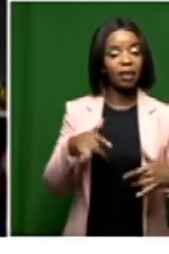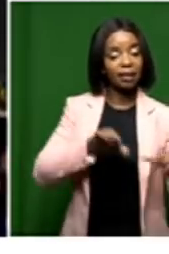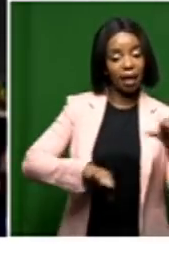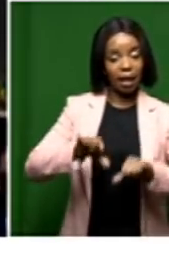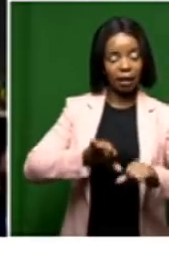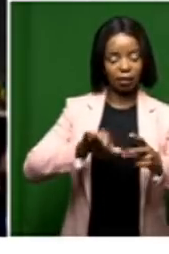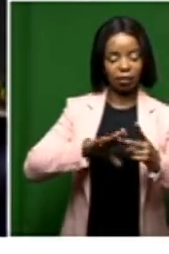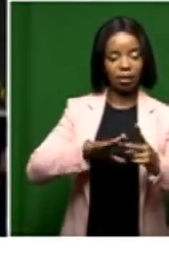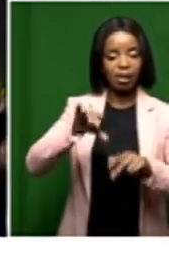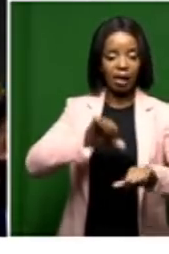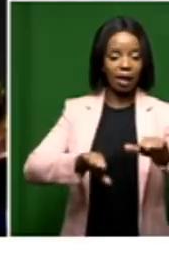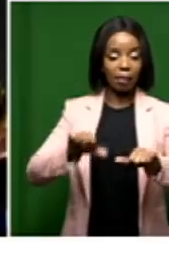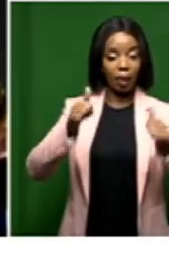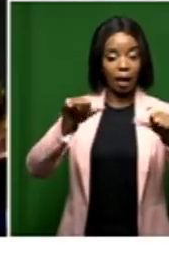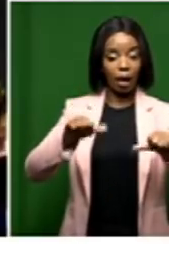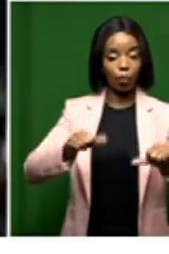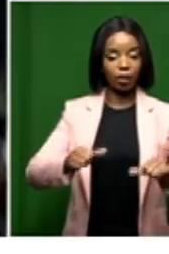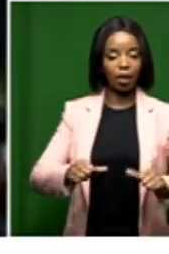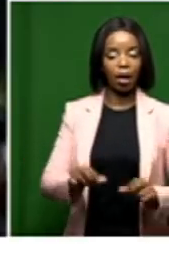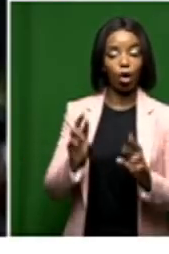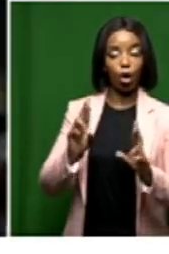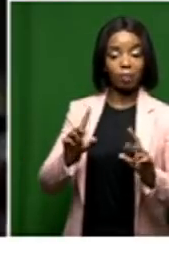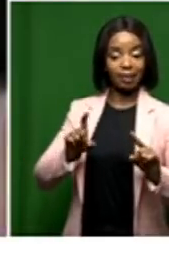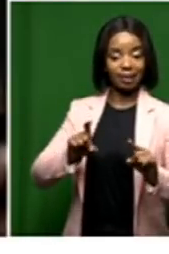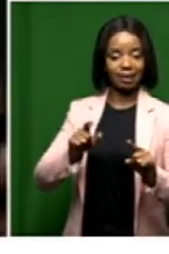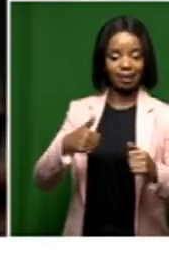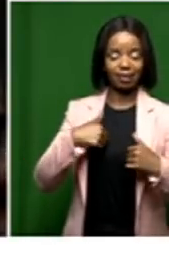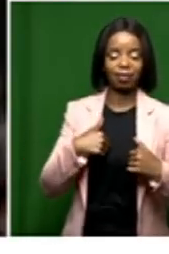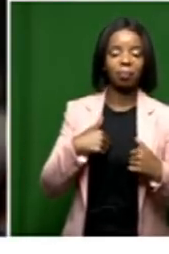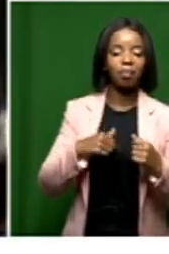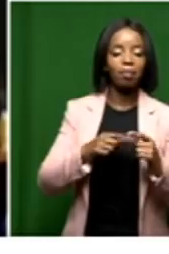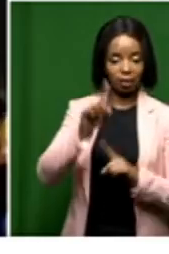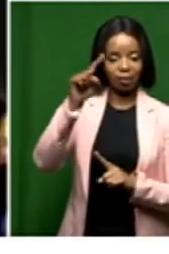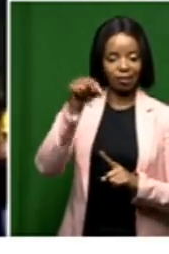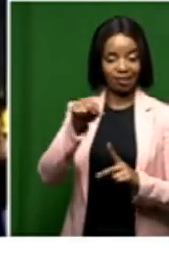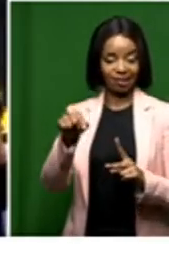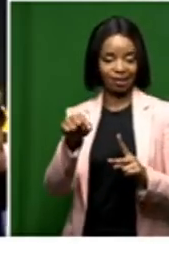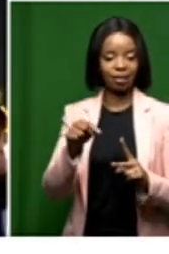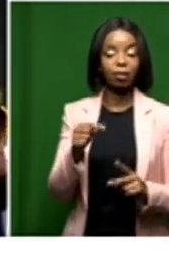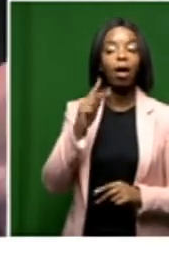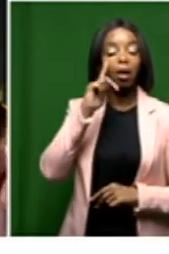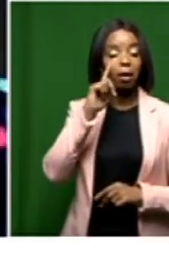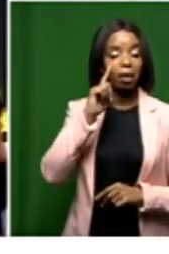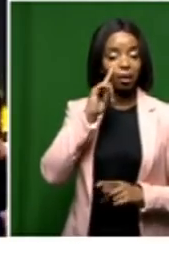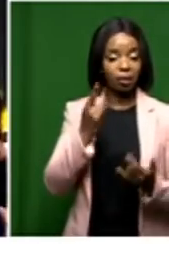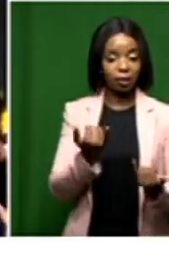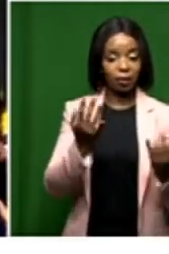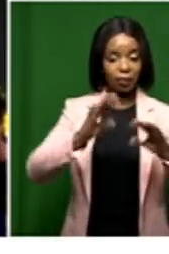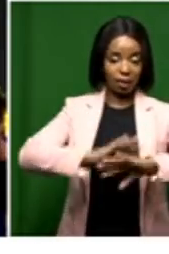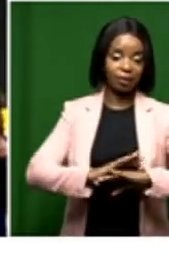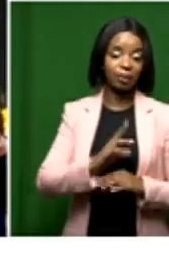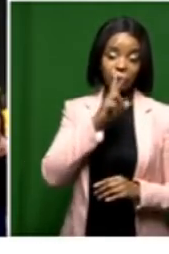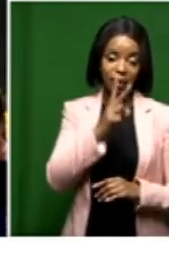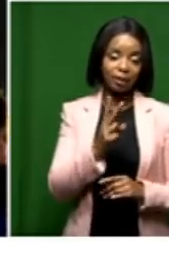So you're hoping to get something there? I'm hoping to get something there. Yes, I'm hoping to get something. Well, we'll see you tonight, and hopefully, you'll get everything that you wish to have